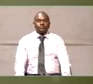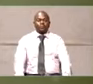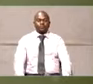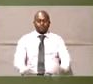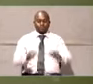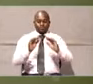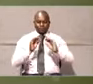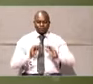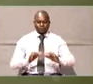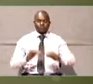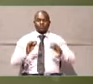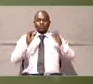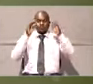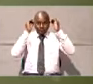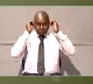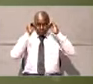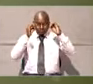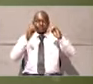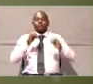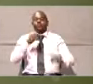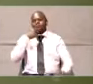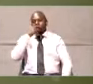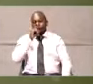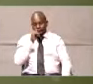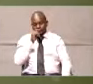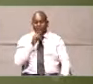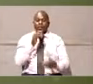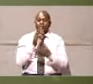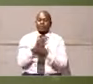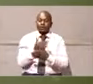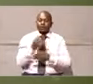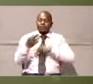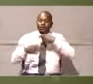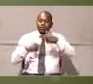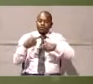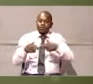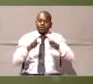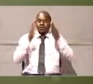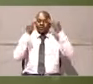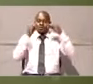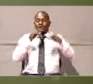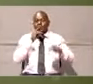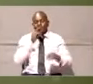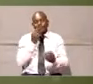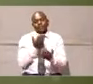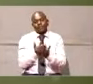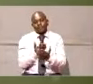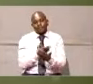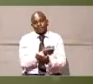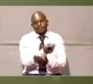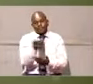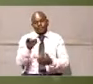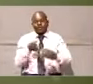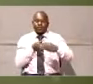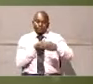Now, still with the Presidential Press Unit, but on industrial revolution, President Yoweri Museveni has called on leaders